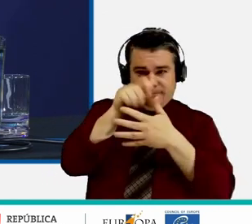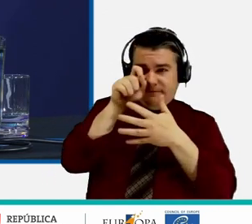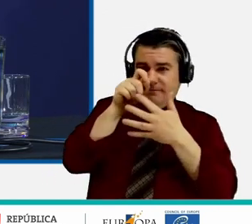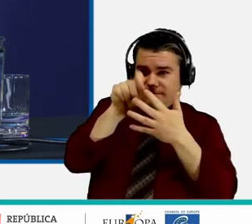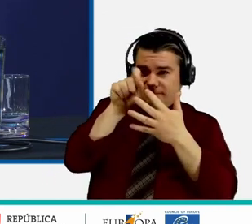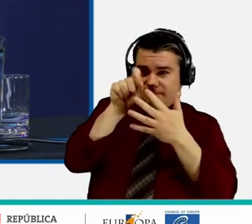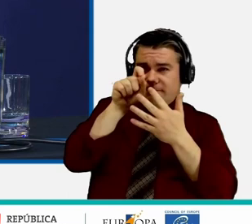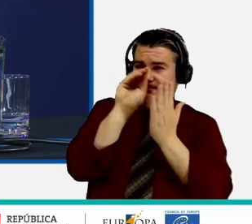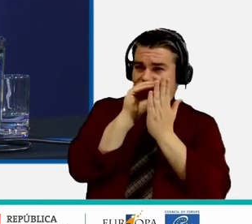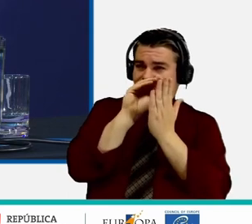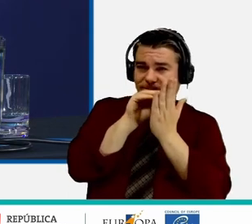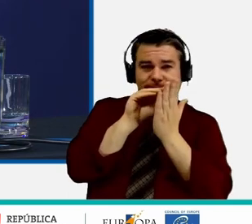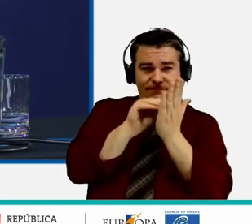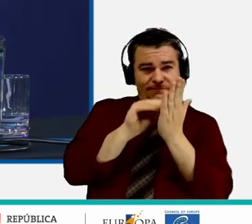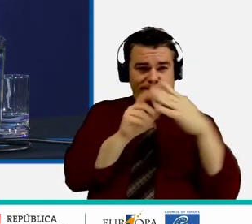score assessment card,